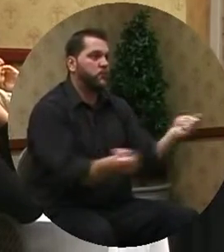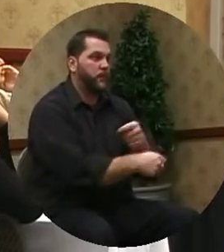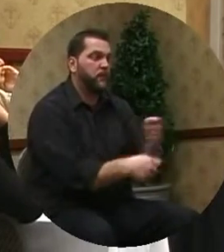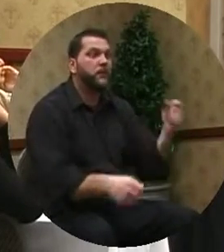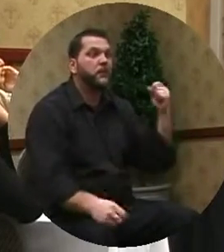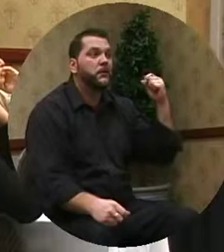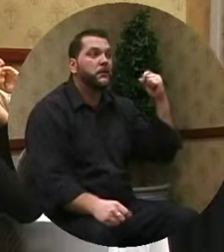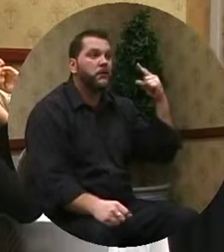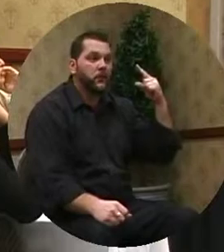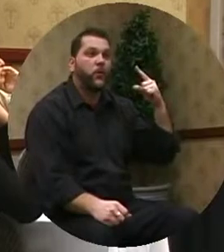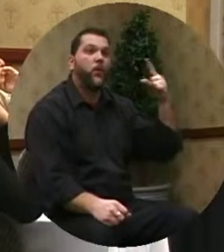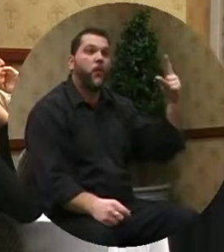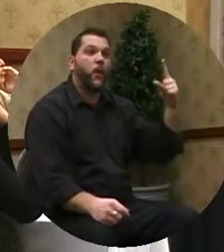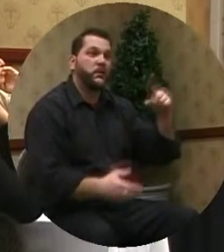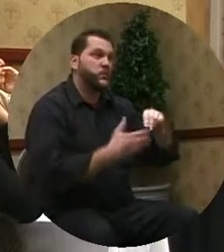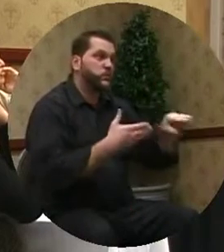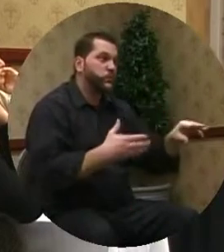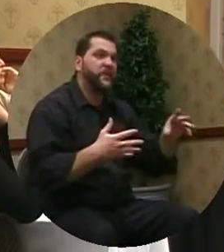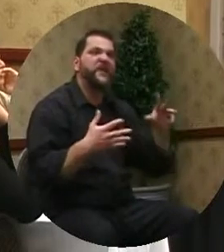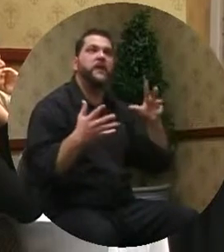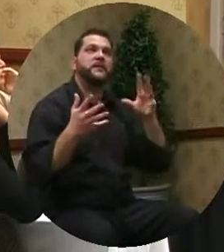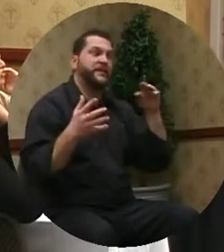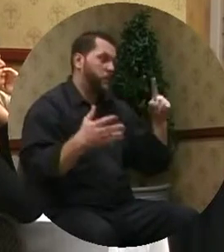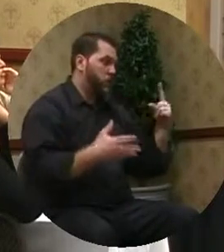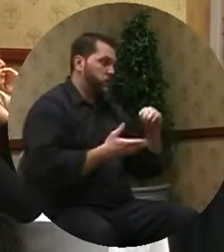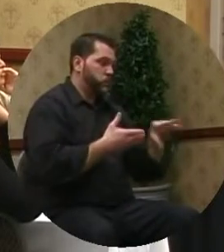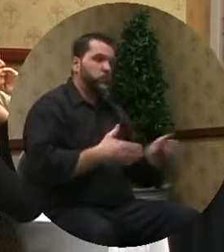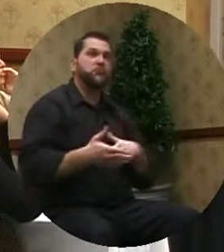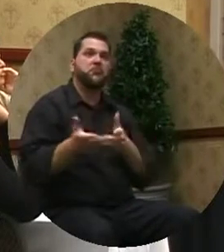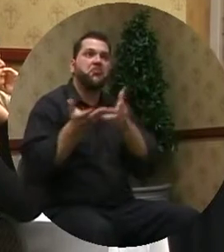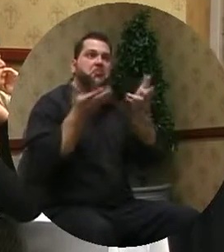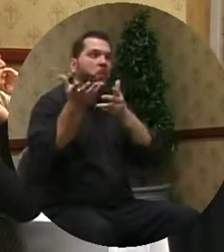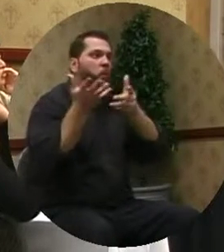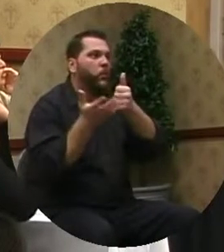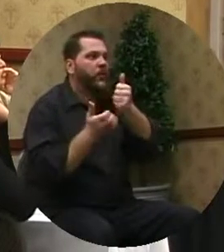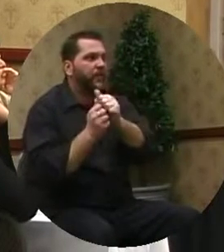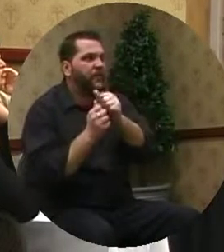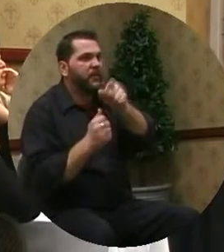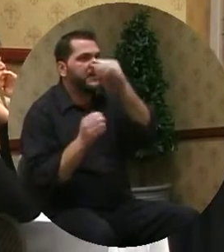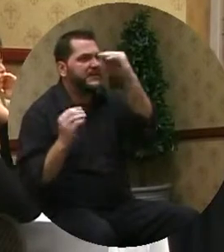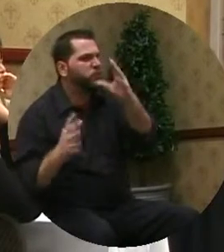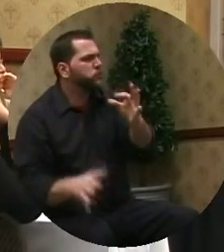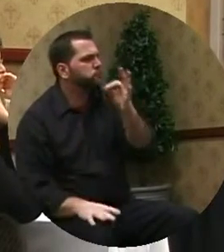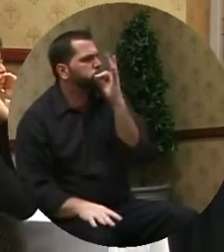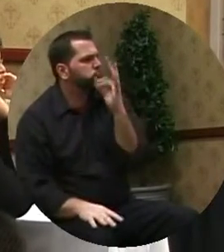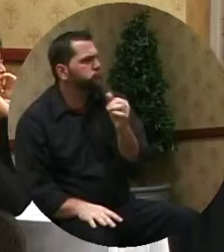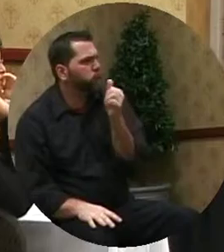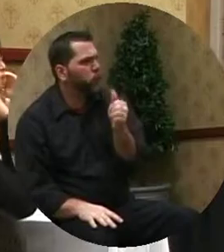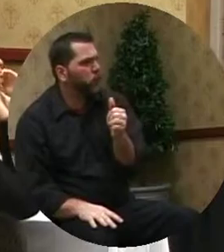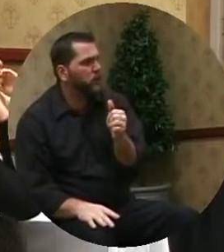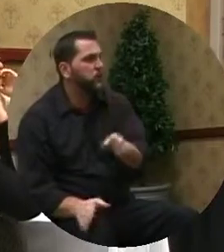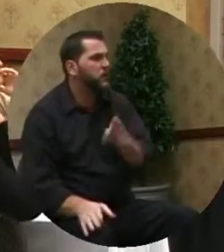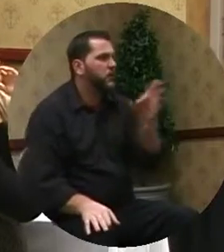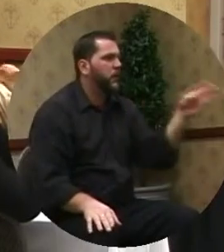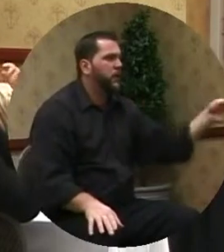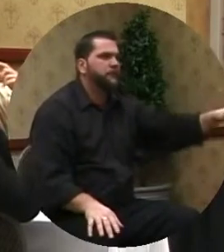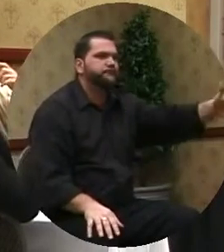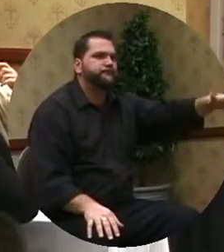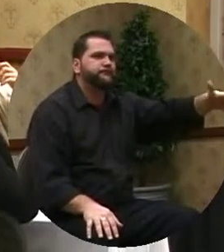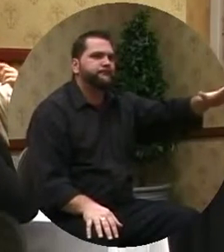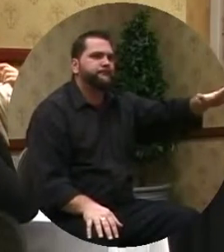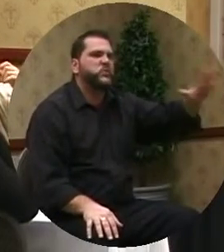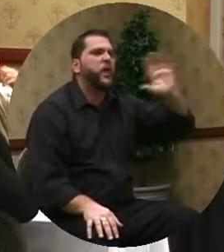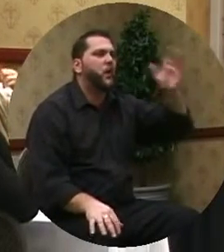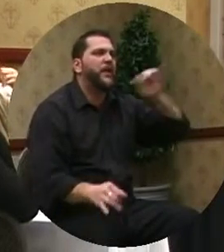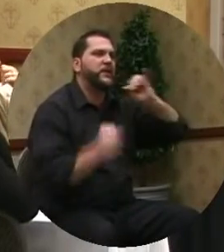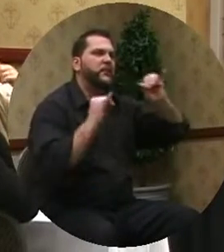well with one teacher and did not do well at all with the other teacher. So in that case, I'm probably going to do those interviews separately because I don't want somebody